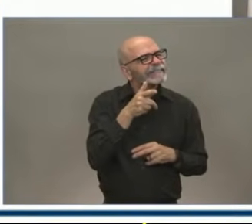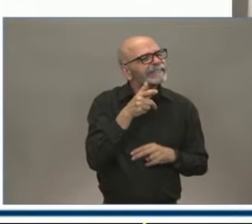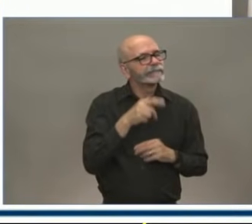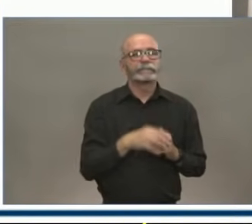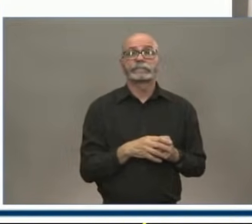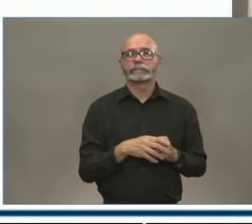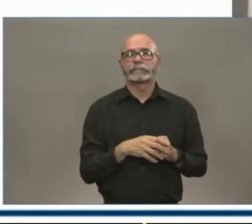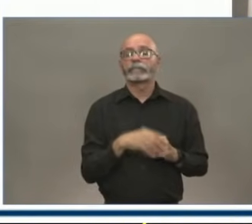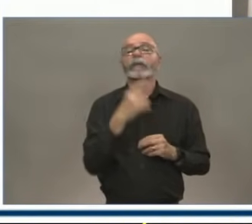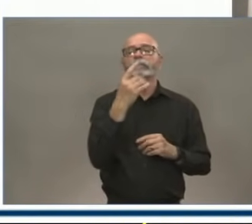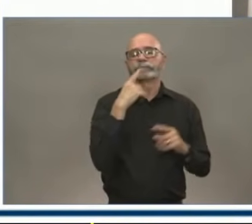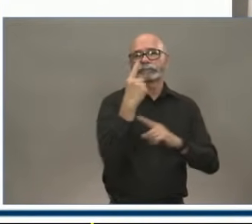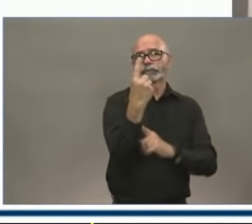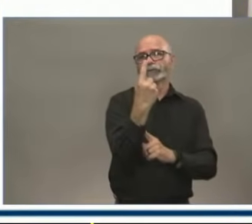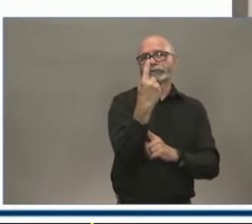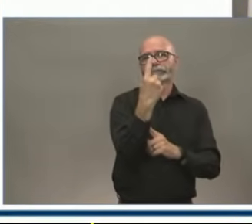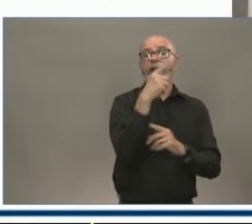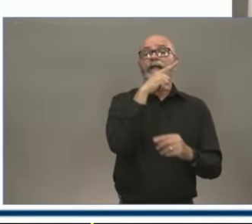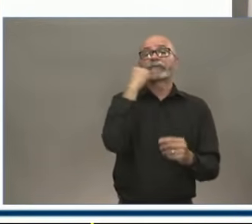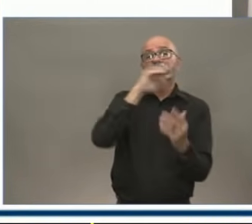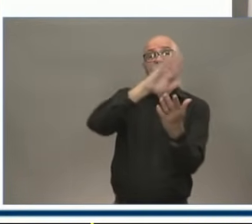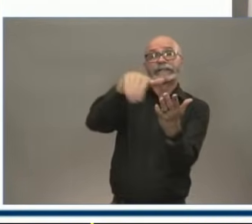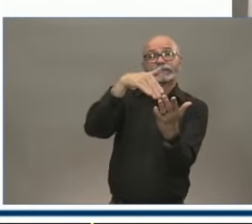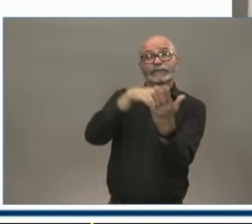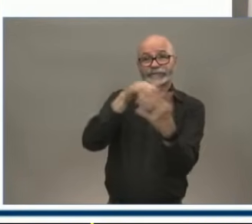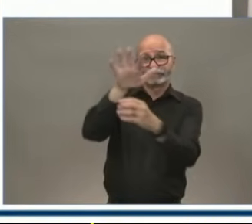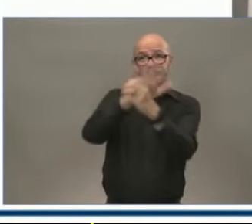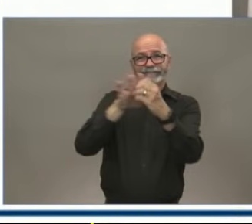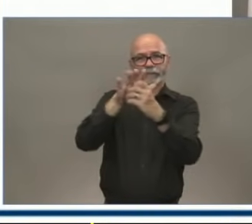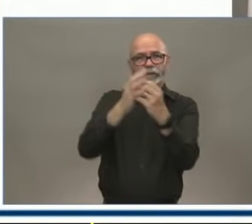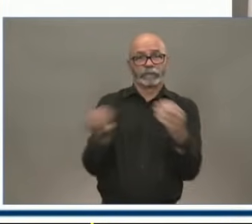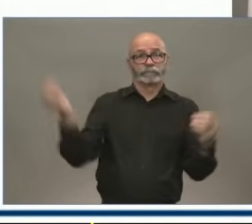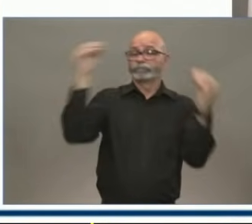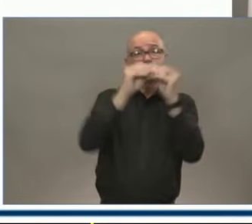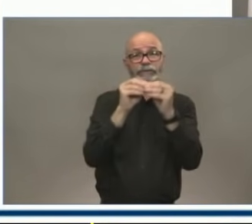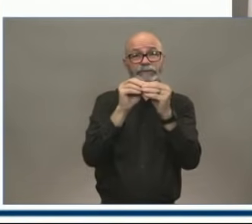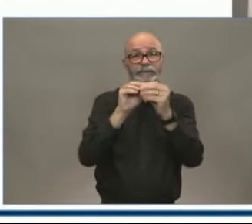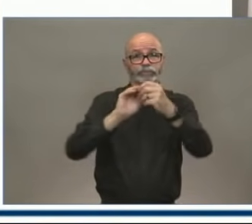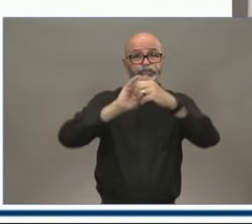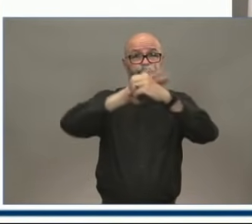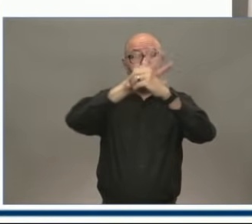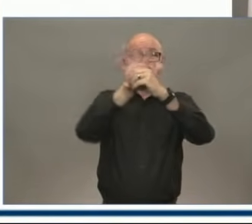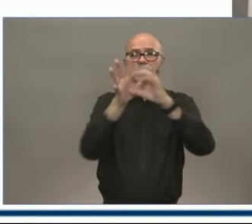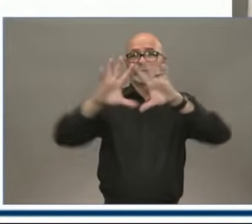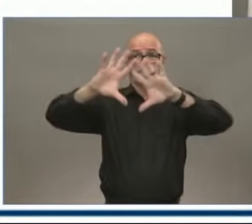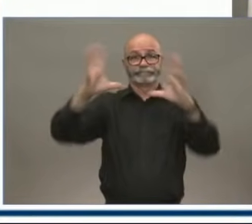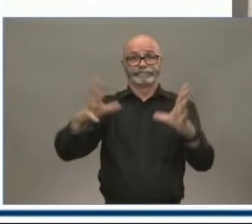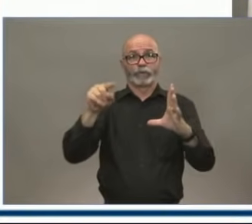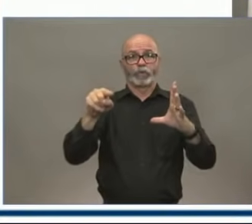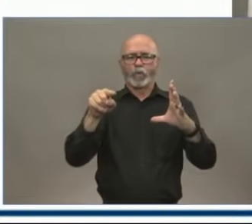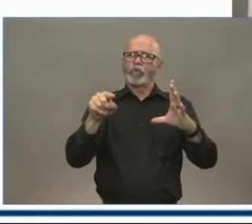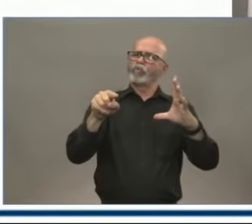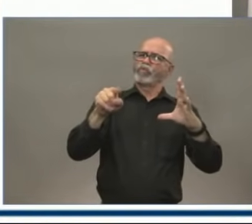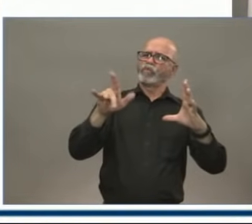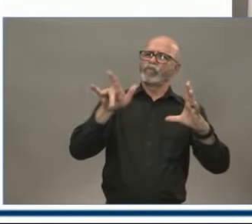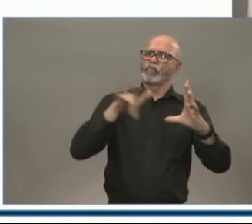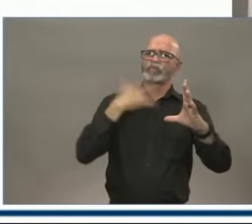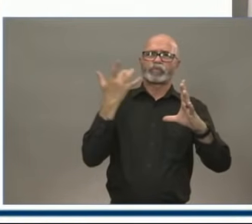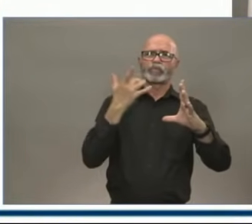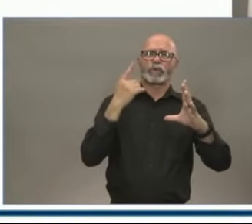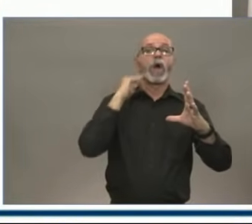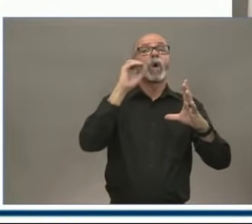central zone, Halifax, which is seeing the most virus activity right now, isn't ready yet? As you know, Ocean View was supposed